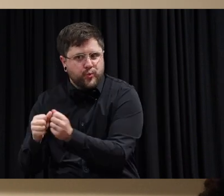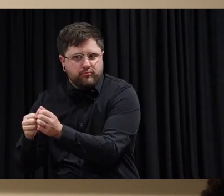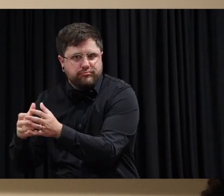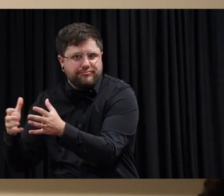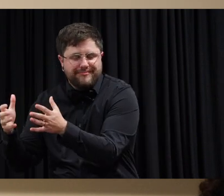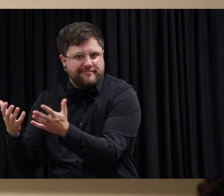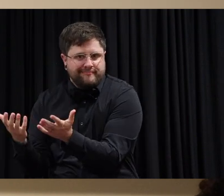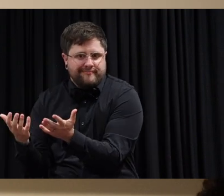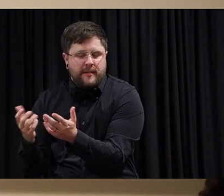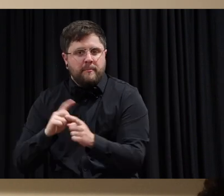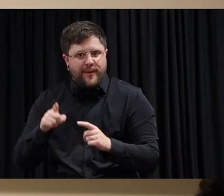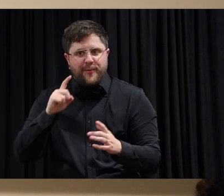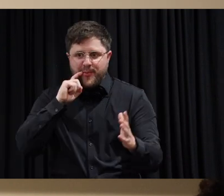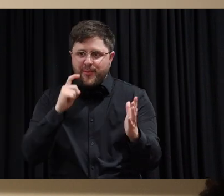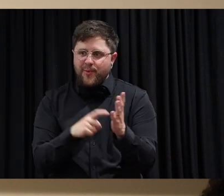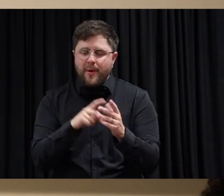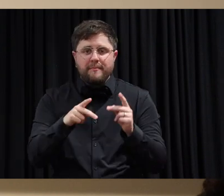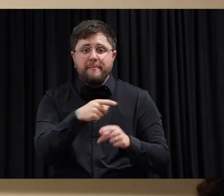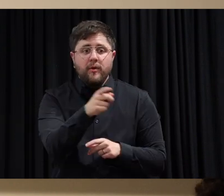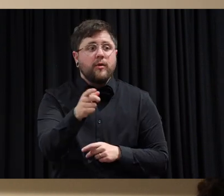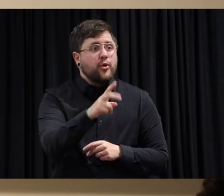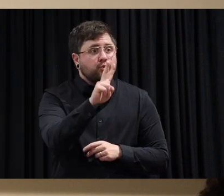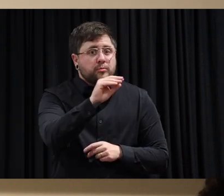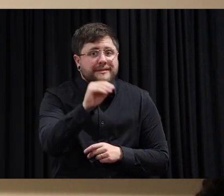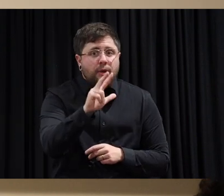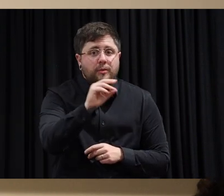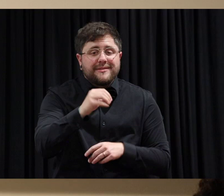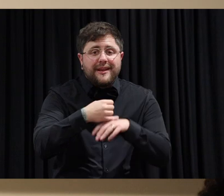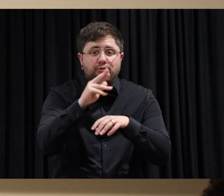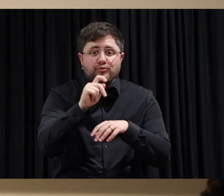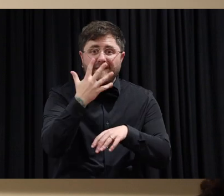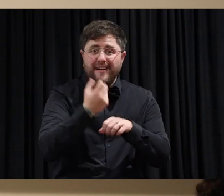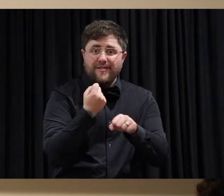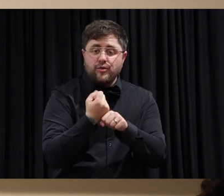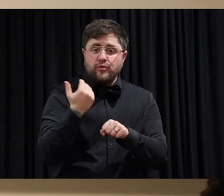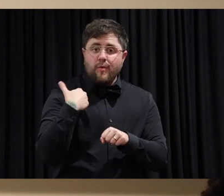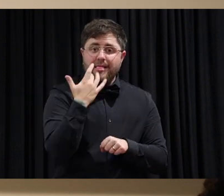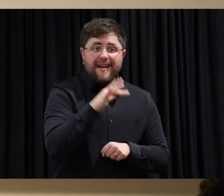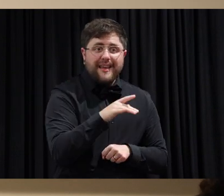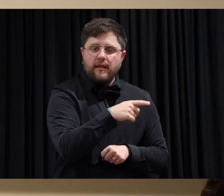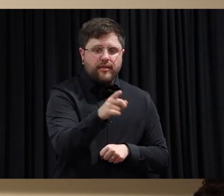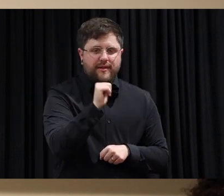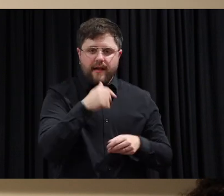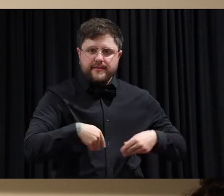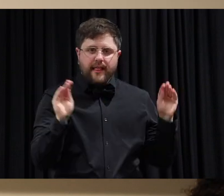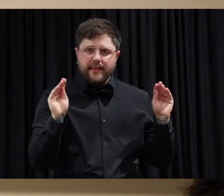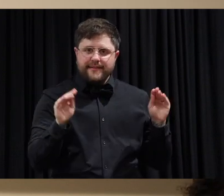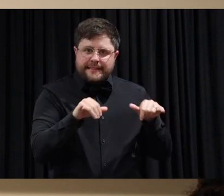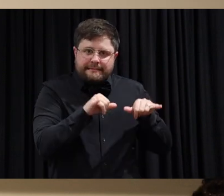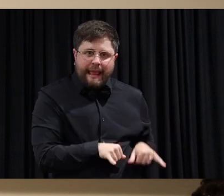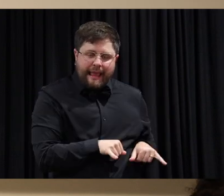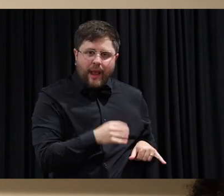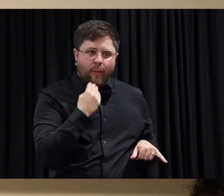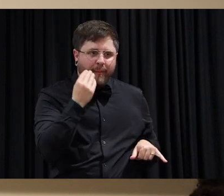this, you know, folks who got that 2%, 3% interest rate 5 years ago, they're not selling, right? Mm-hmm. The nominal interest rate,